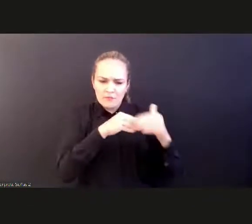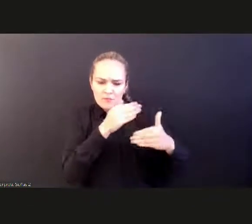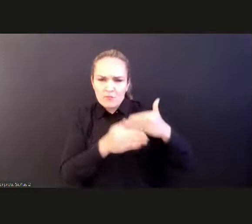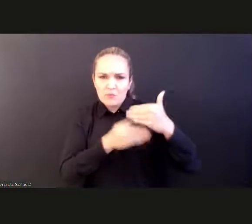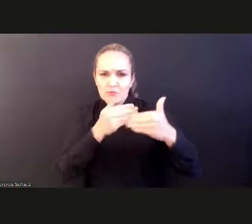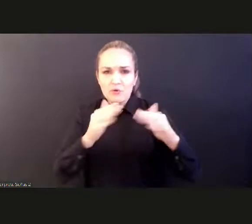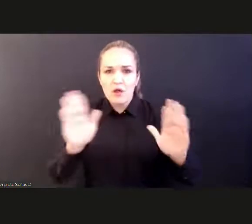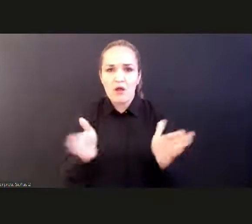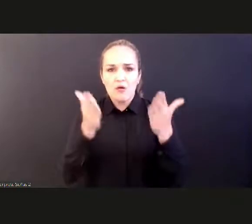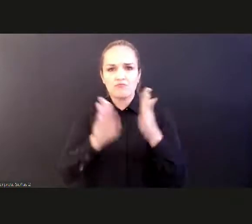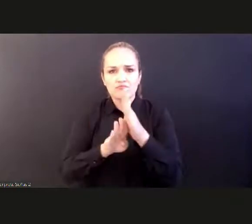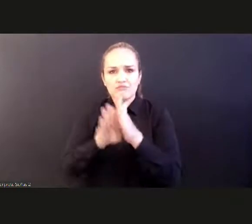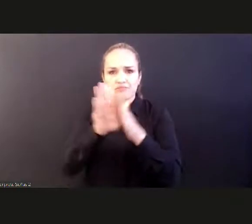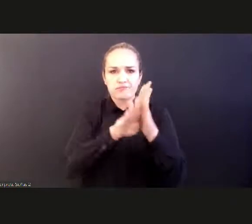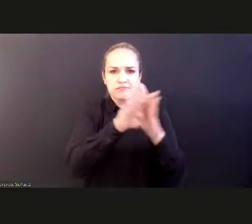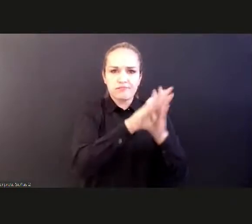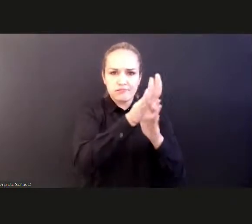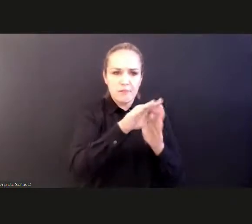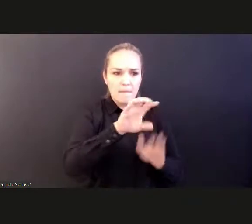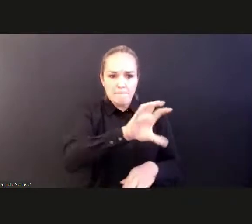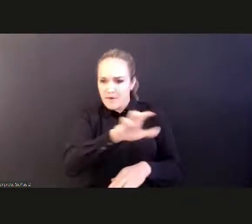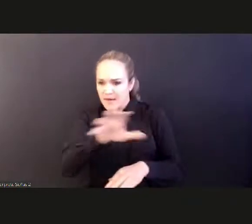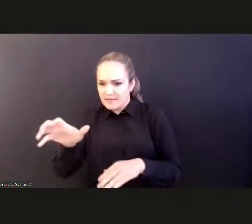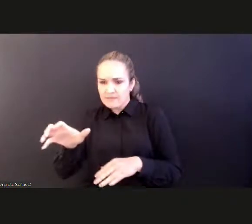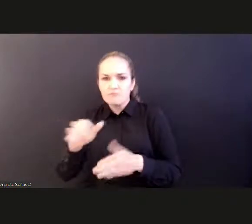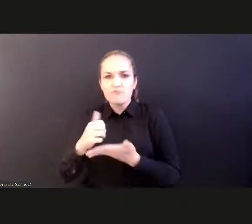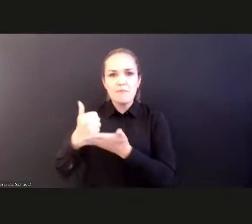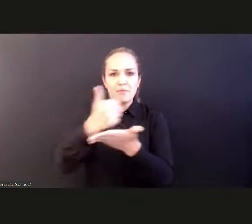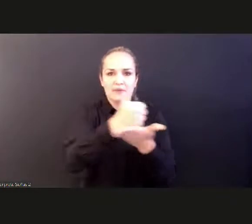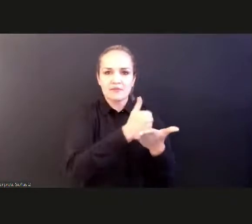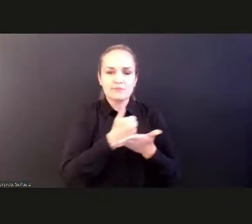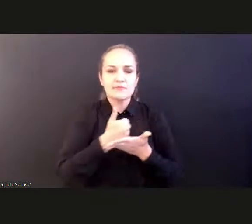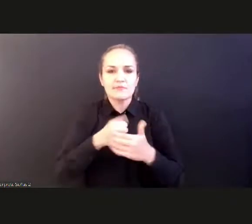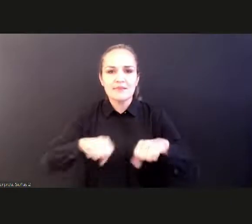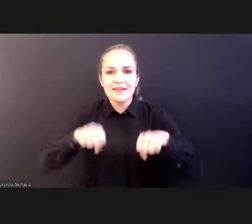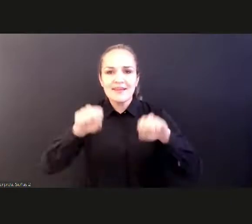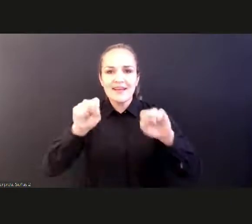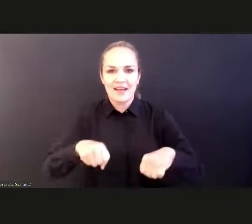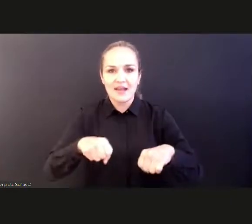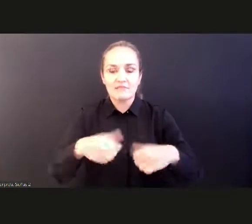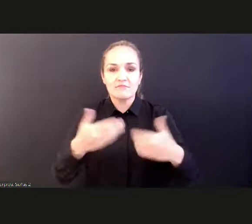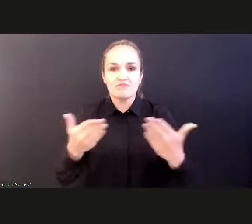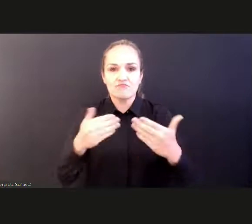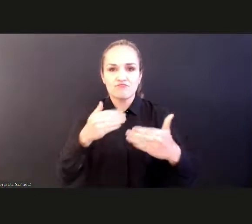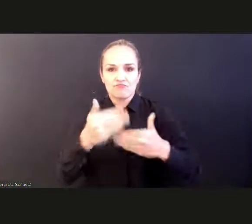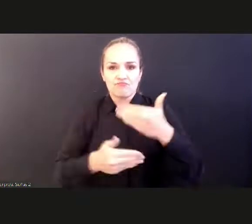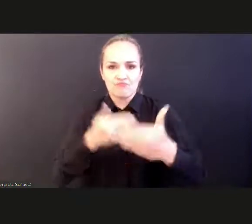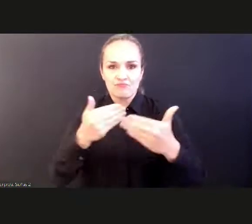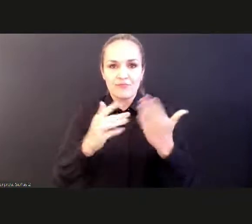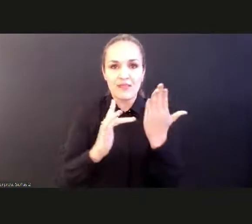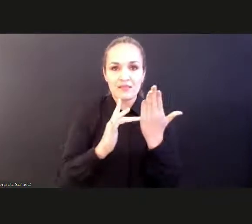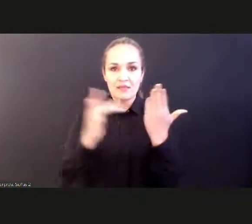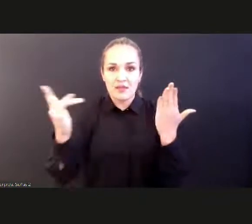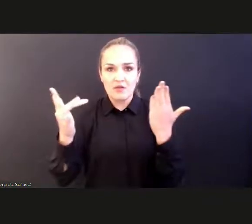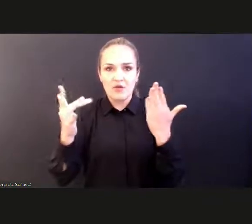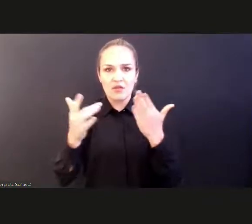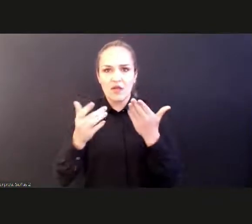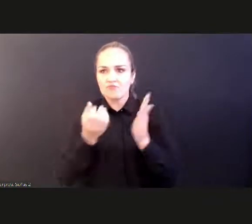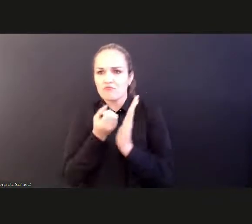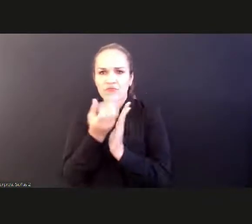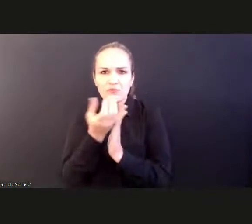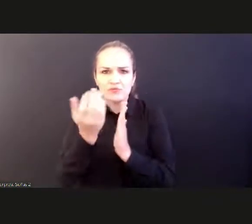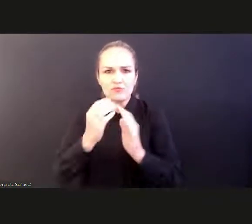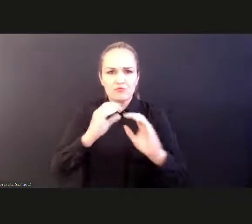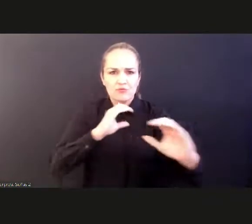drive developing countries' successful participation in the IT-enabled services trade. We would like to